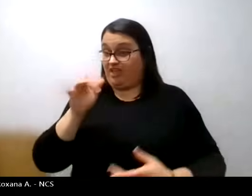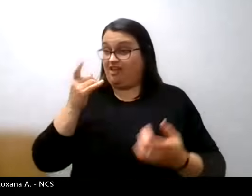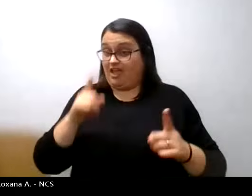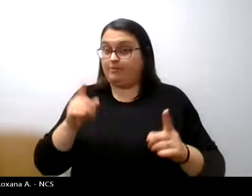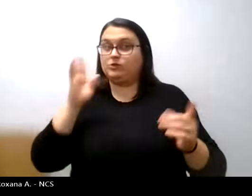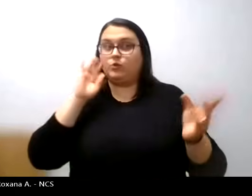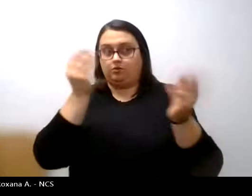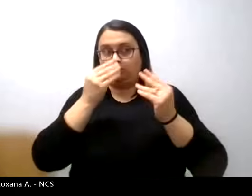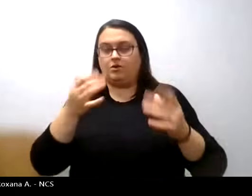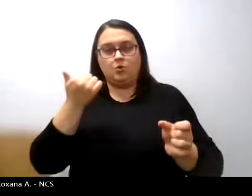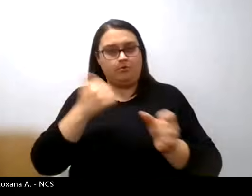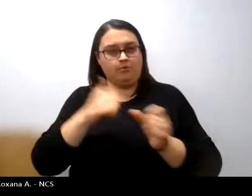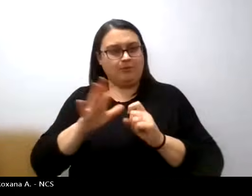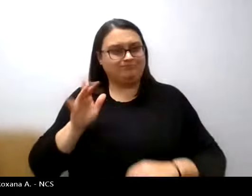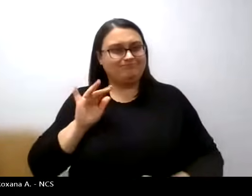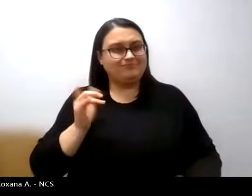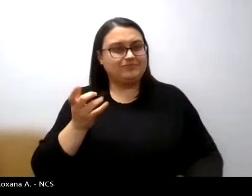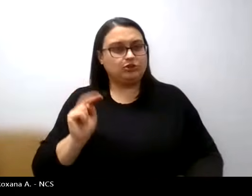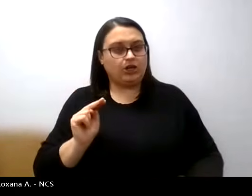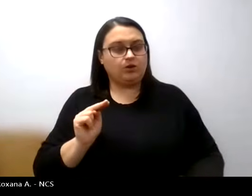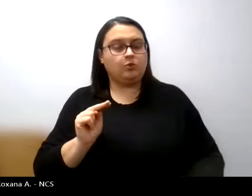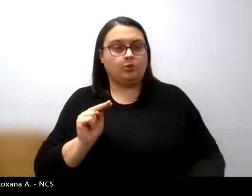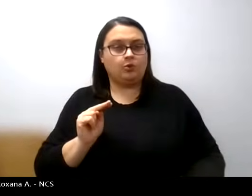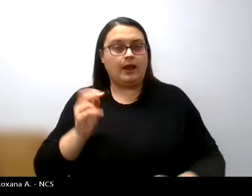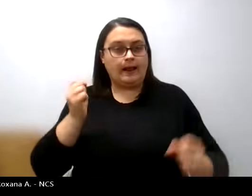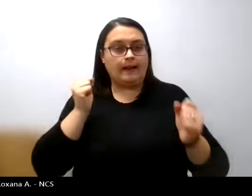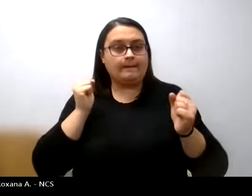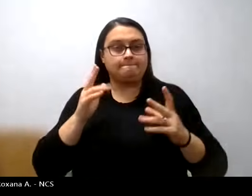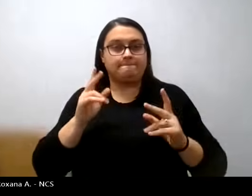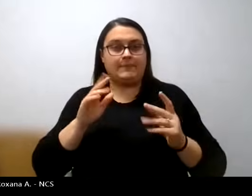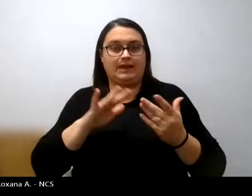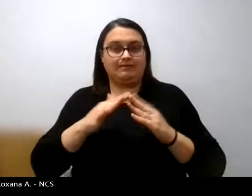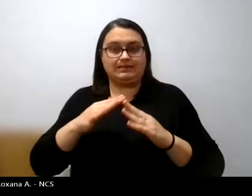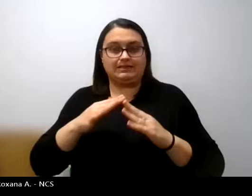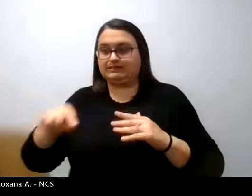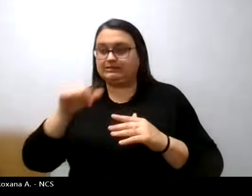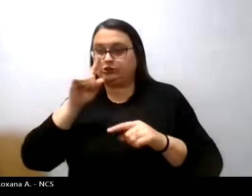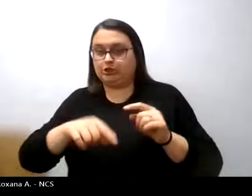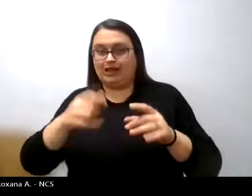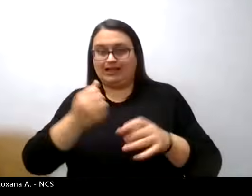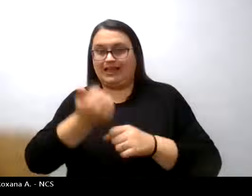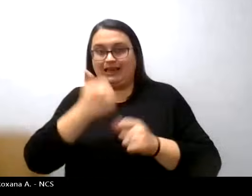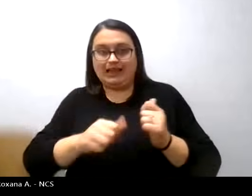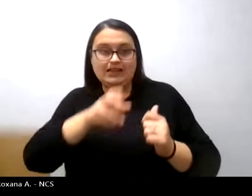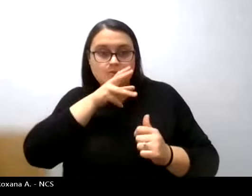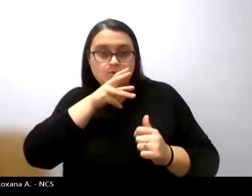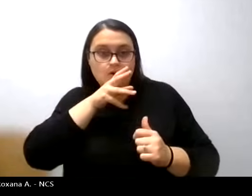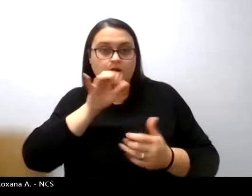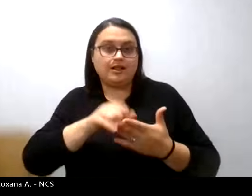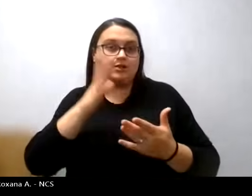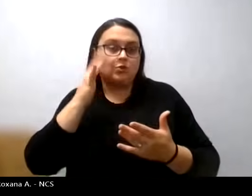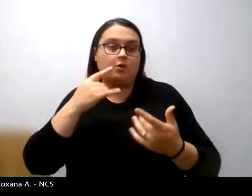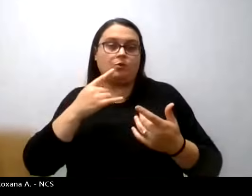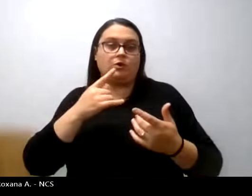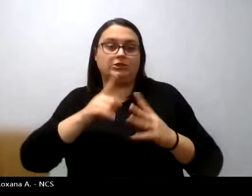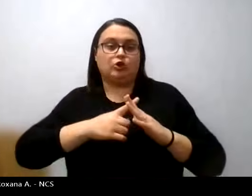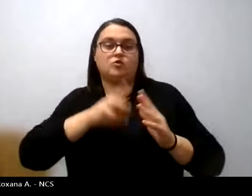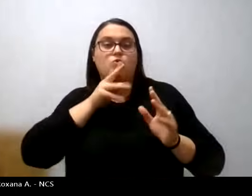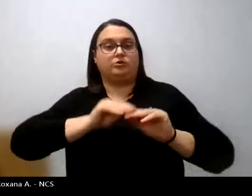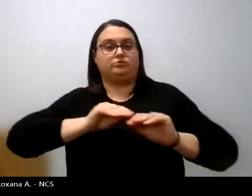in January, many parts of the city were not actually able to get any water, which is why we started water